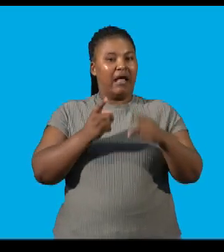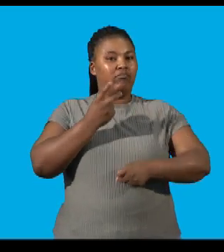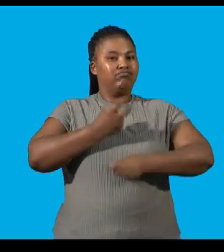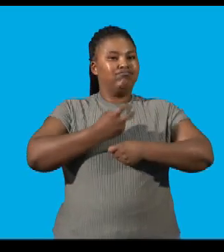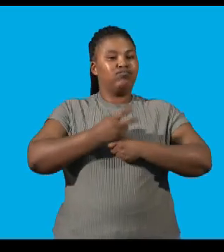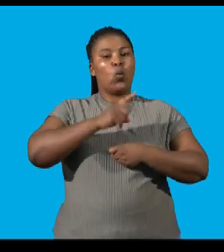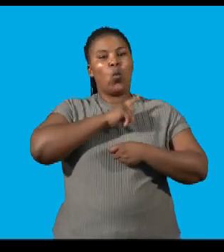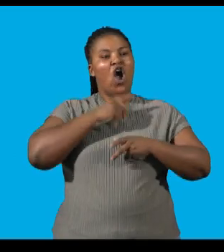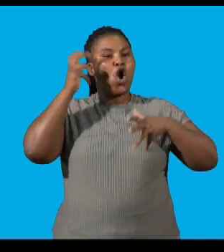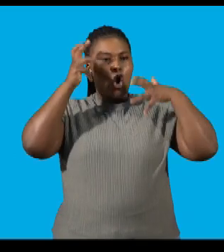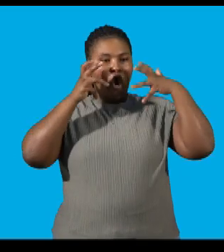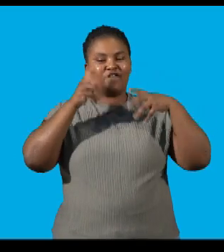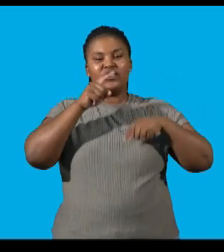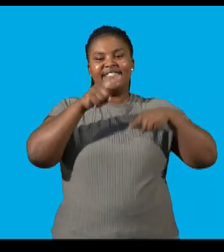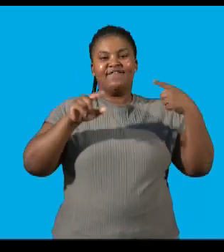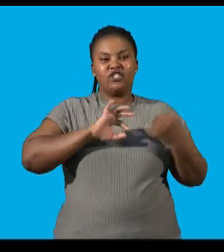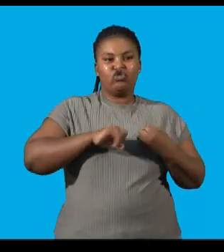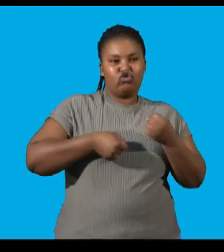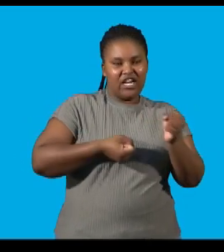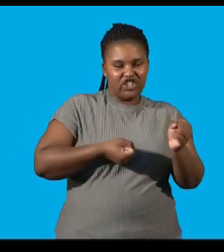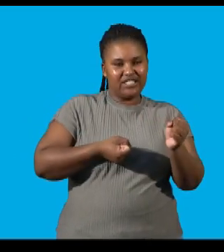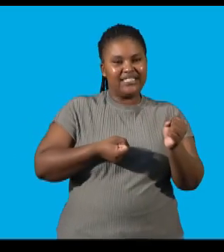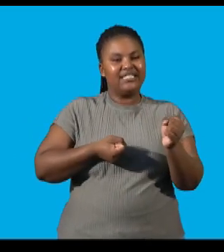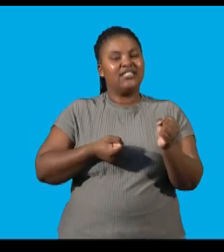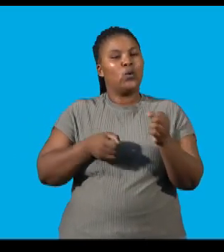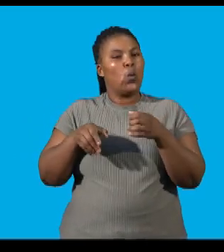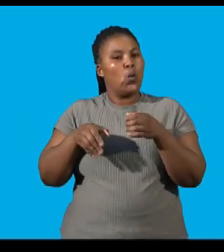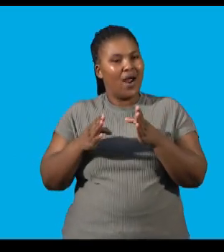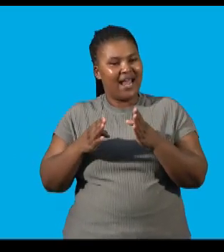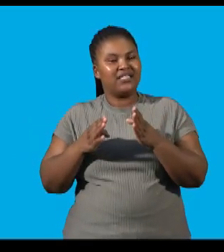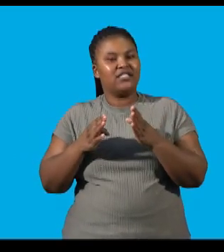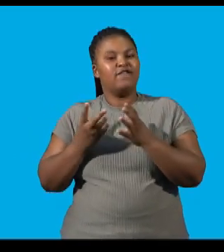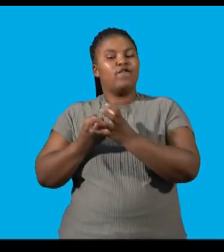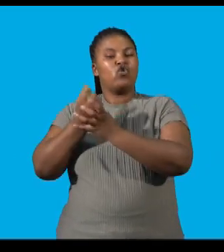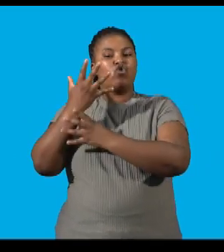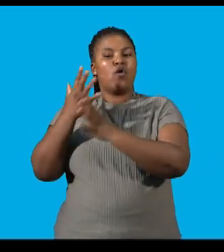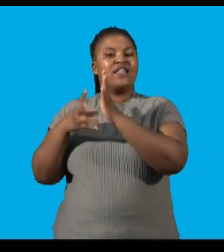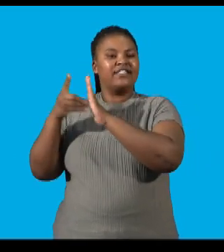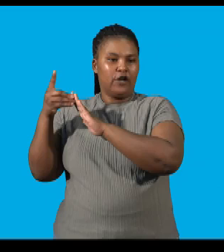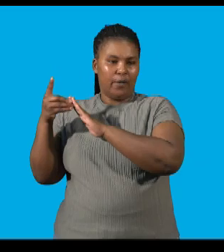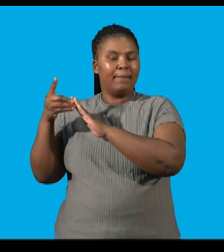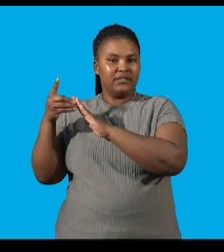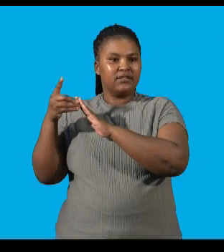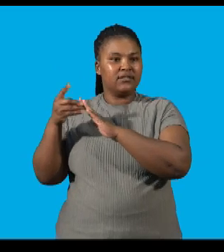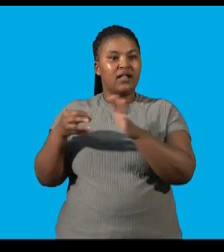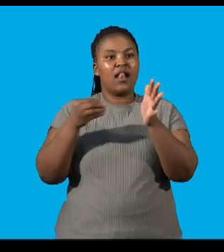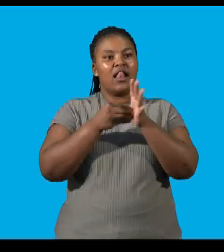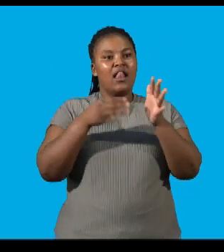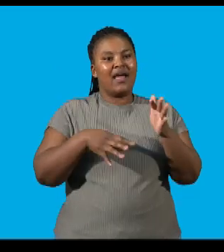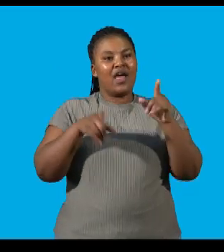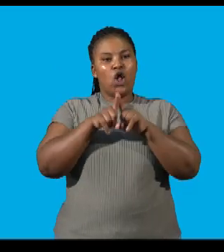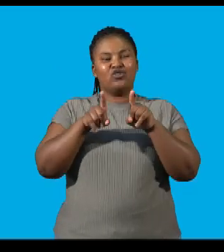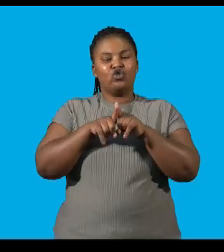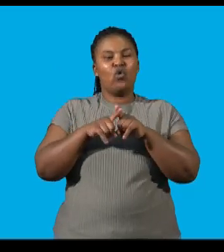they confuse various strategies, endeavors to economic growth and development.